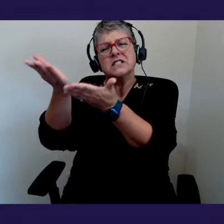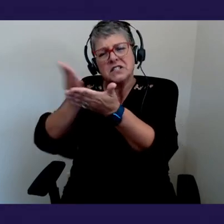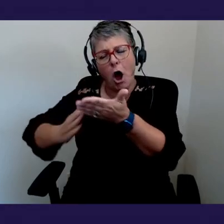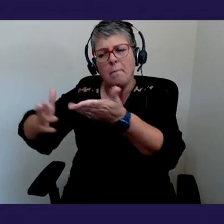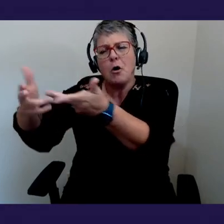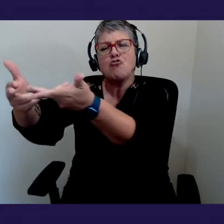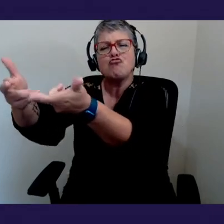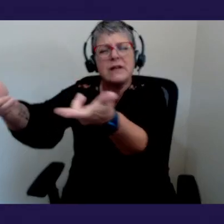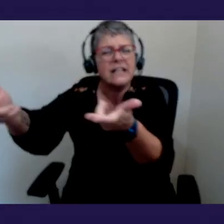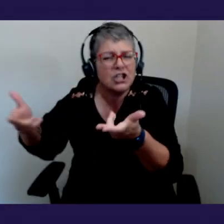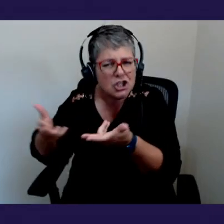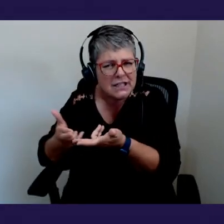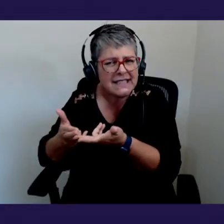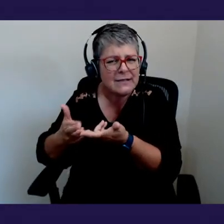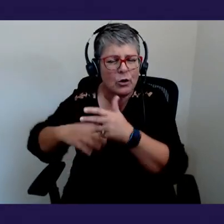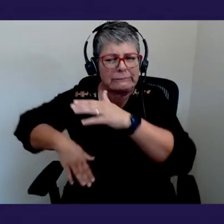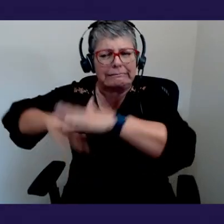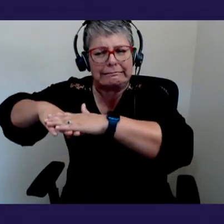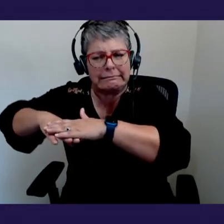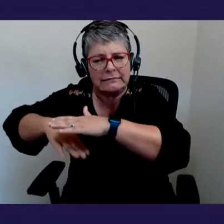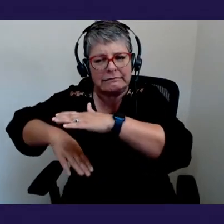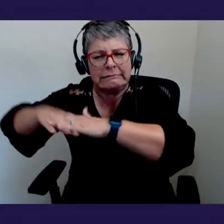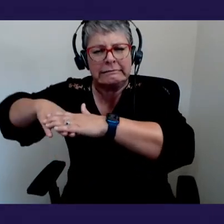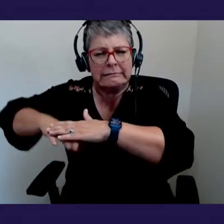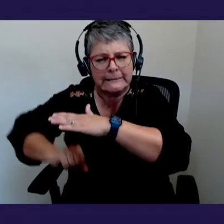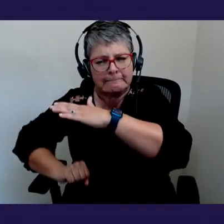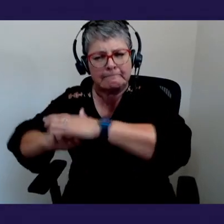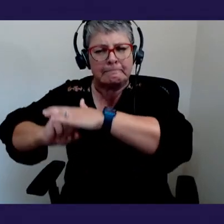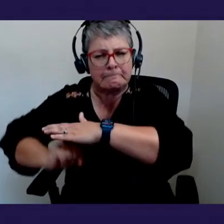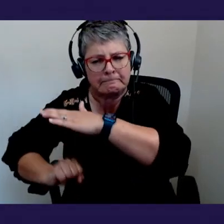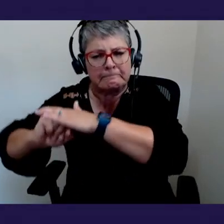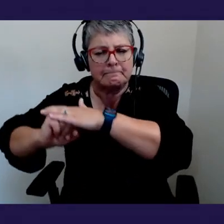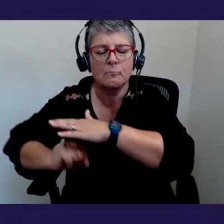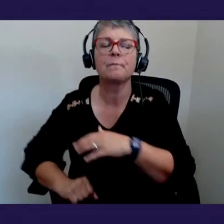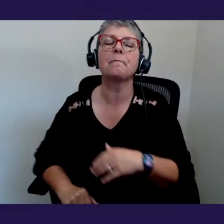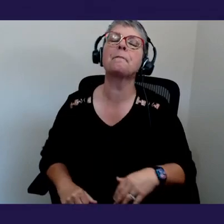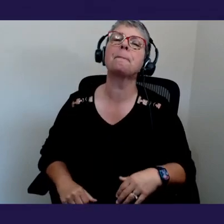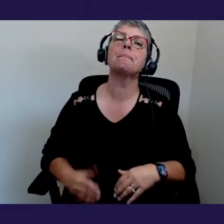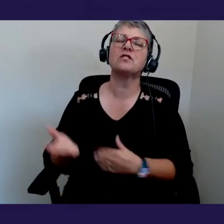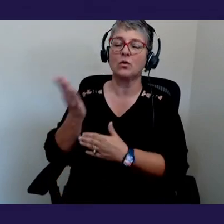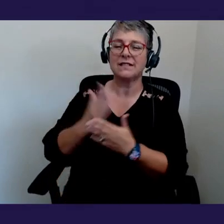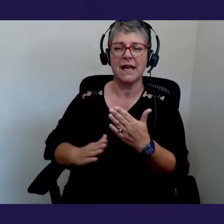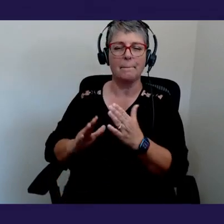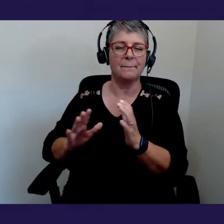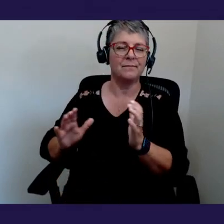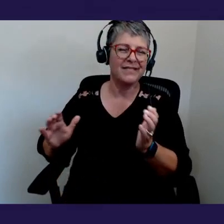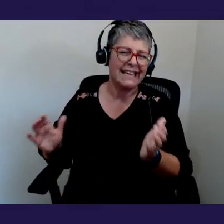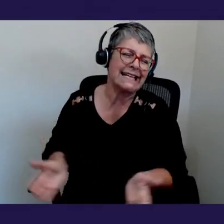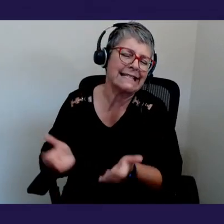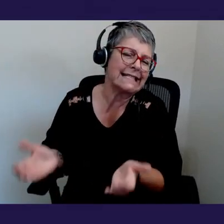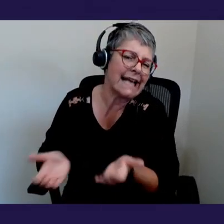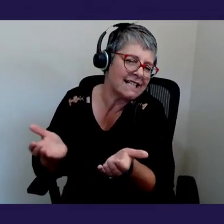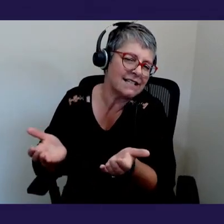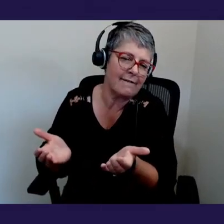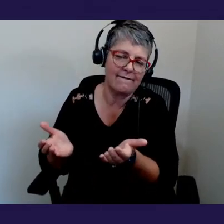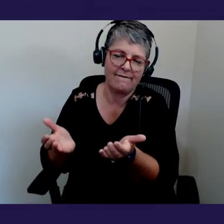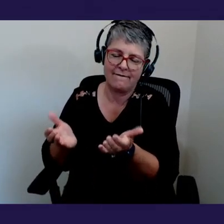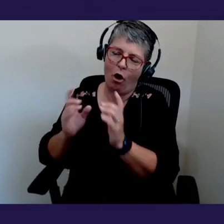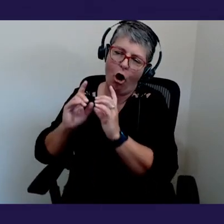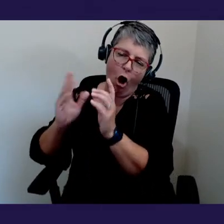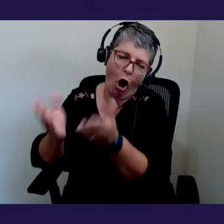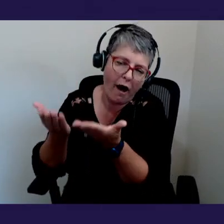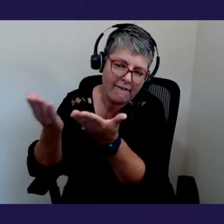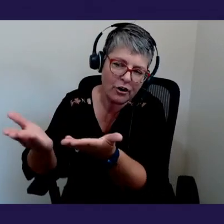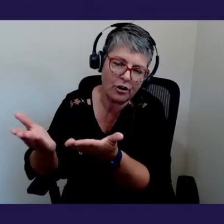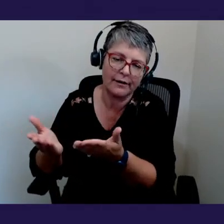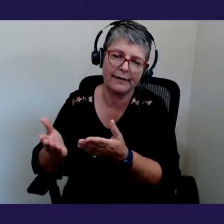and they weren't able to get past that. So some incentivization programs were offered of direct payments or even